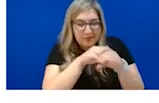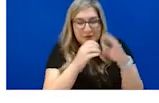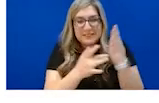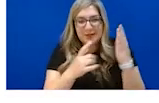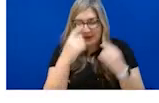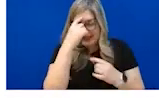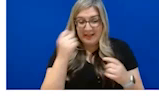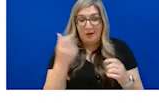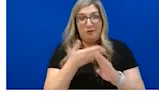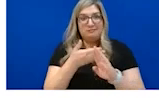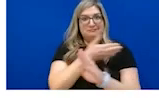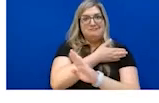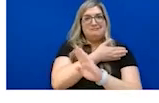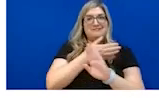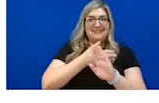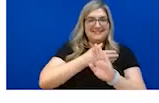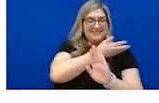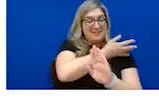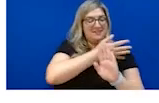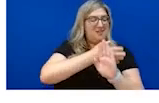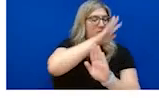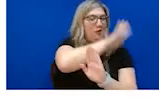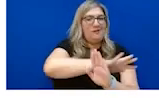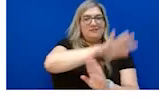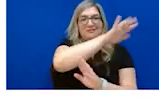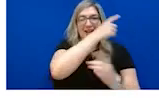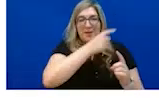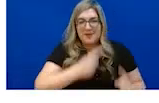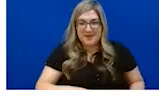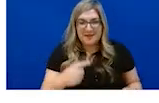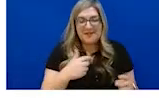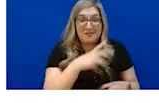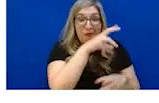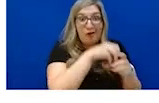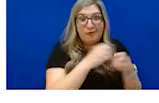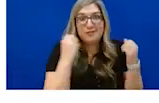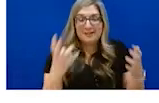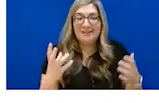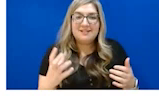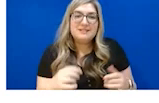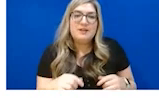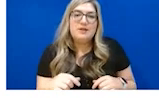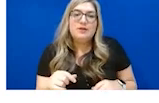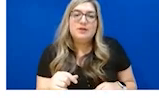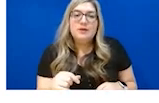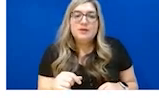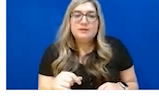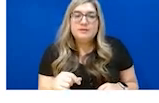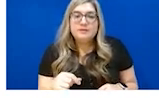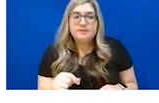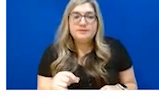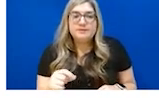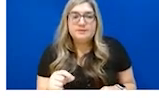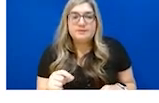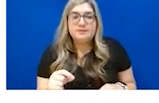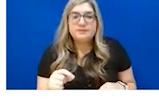combined, their financial aid is combined. They have one Canvas dashboard that the Oxnard class and the Fresno City class